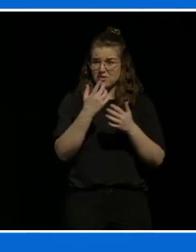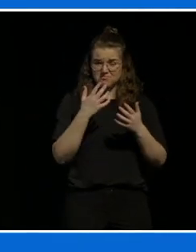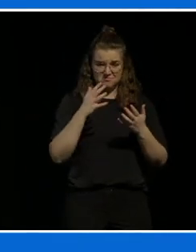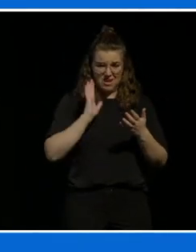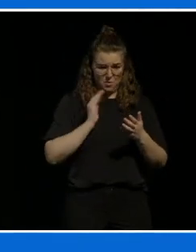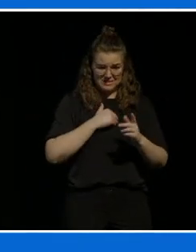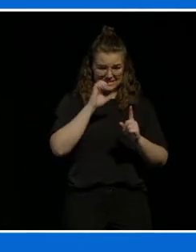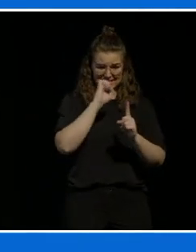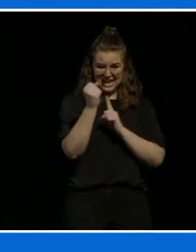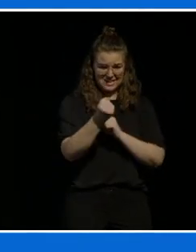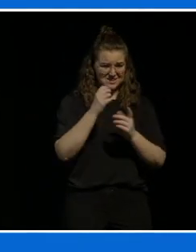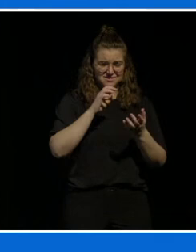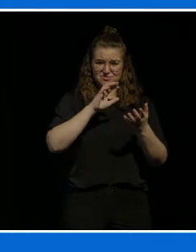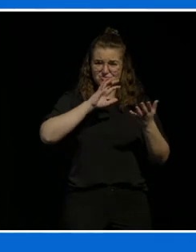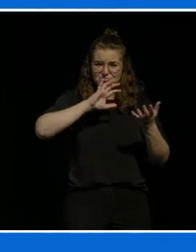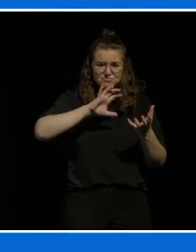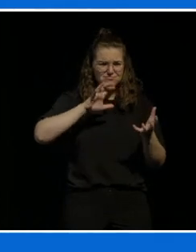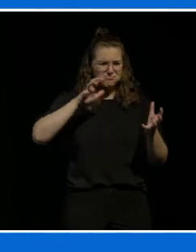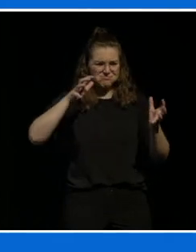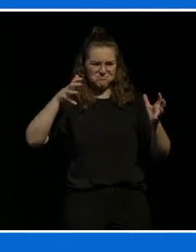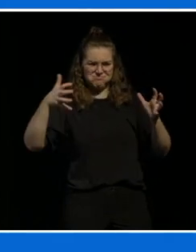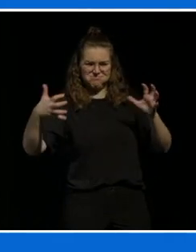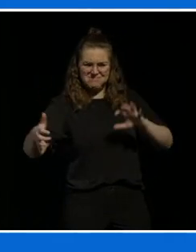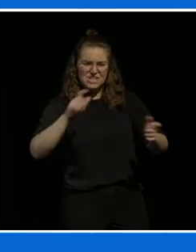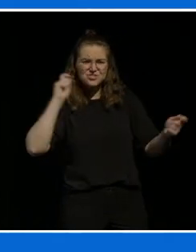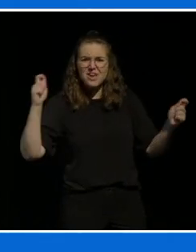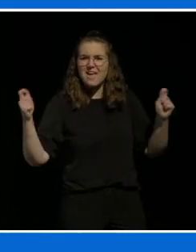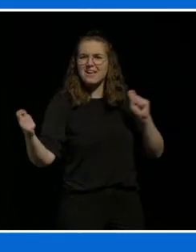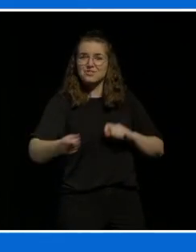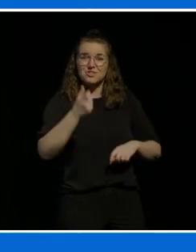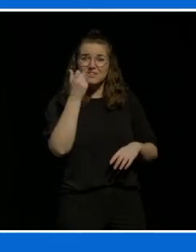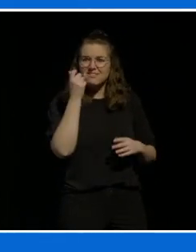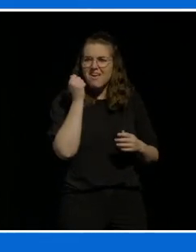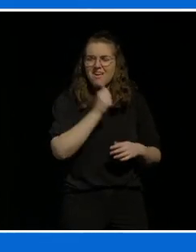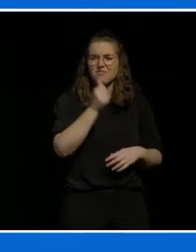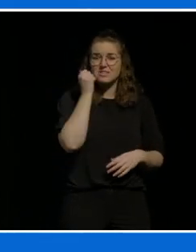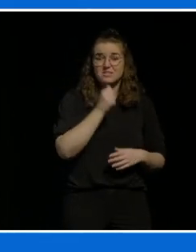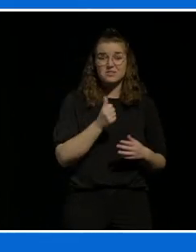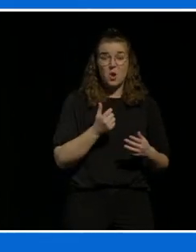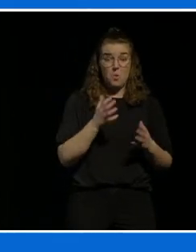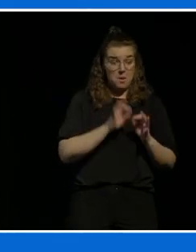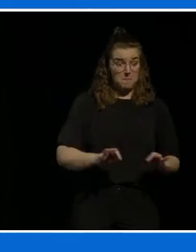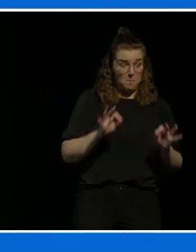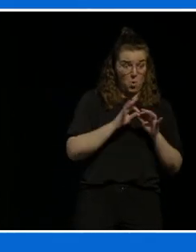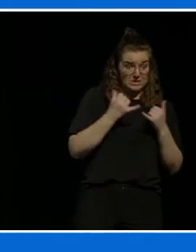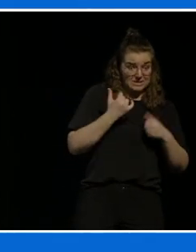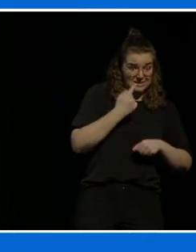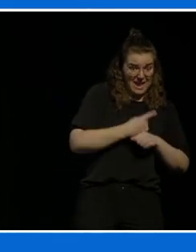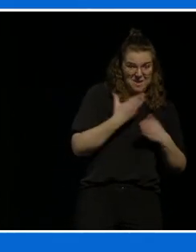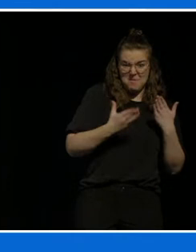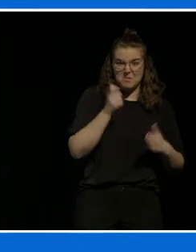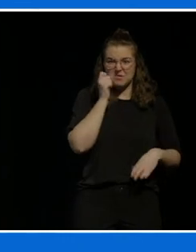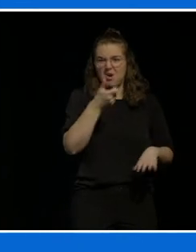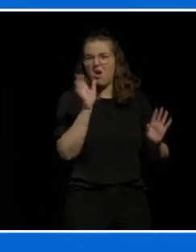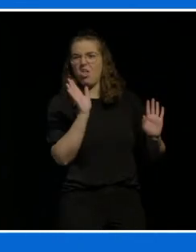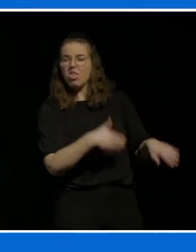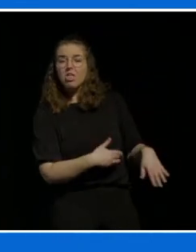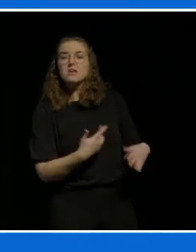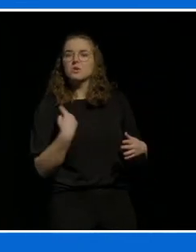level every day, all the time. Like, what's important today might not be important tomorrow, so we need to capture, like, this moment right